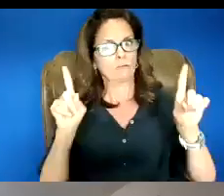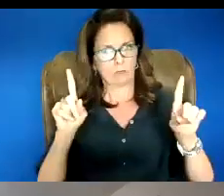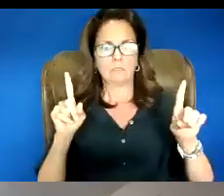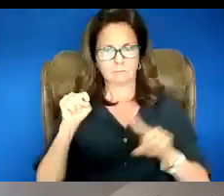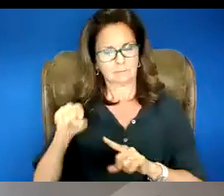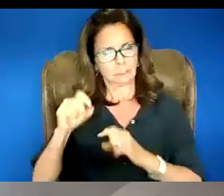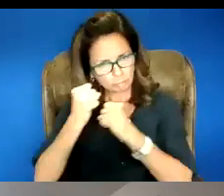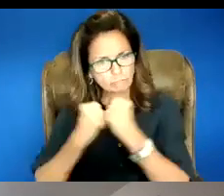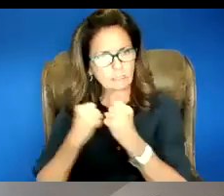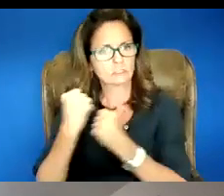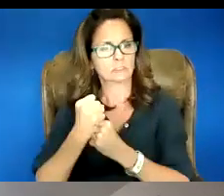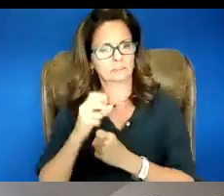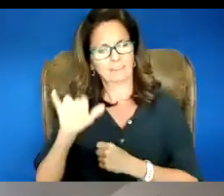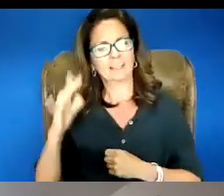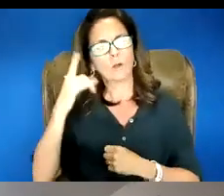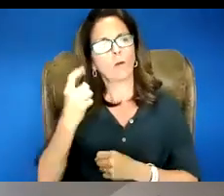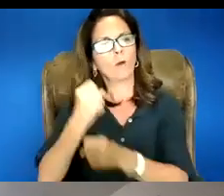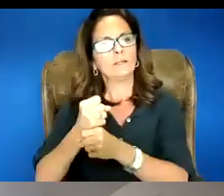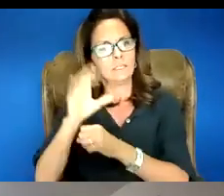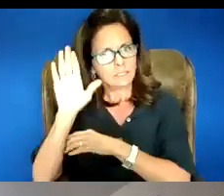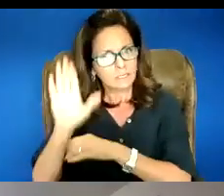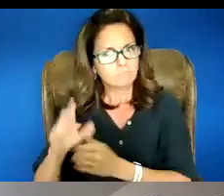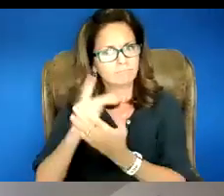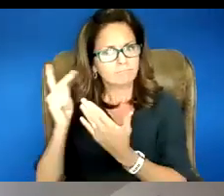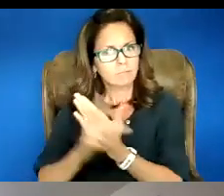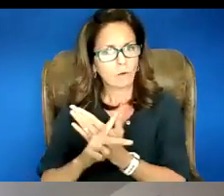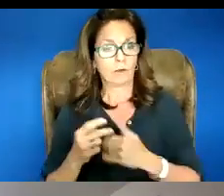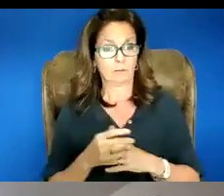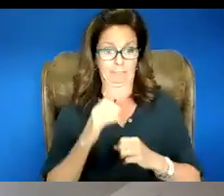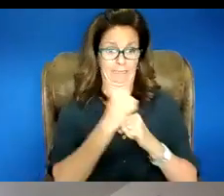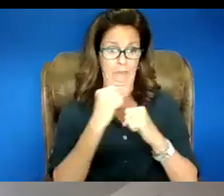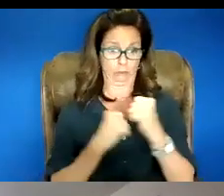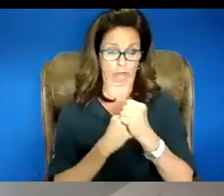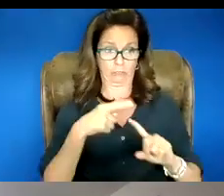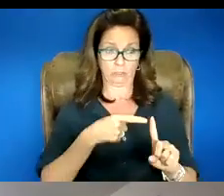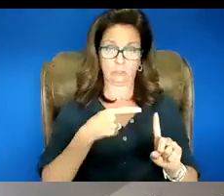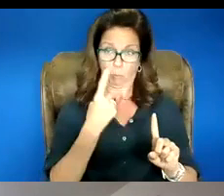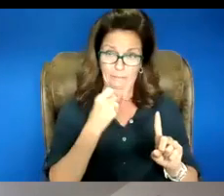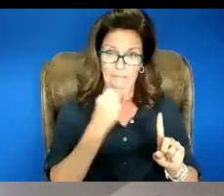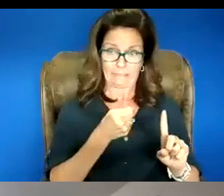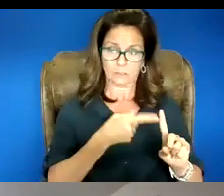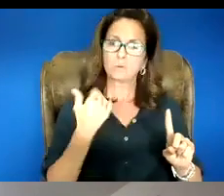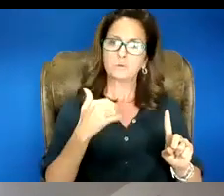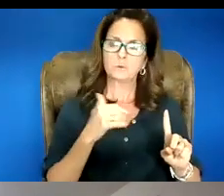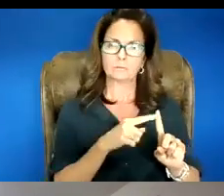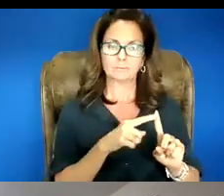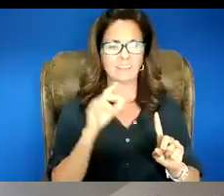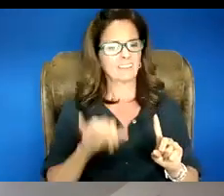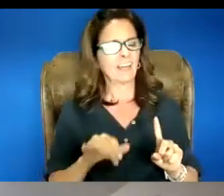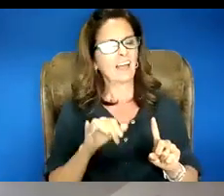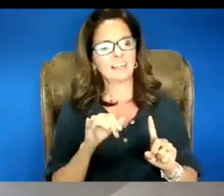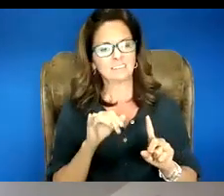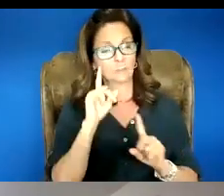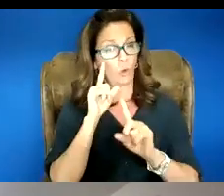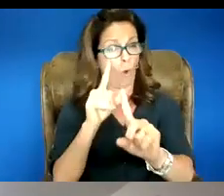And beyond being structured, it's very focused on helping you to really look at